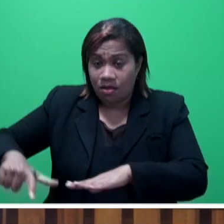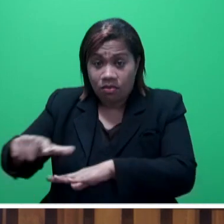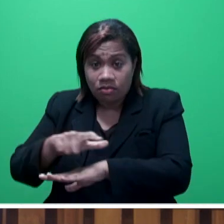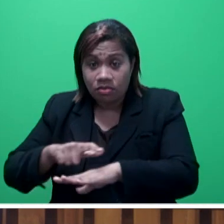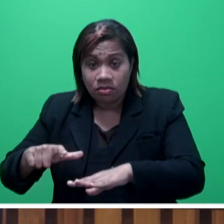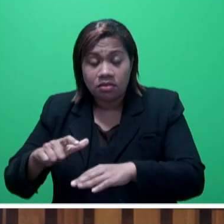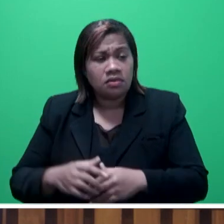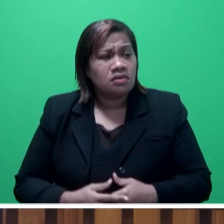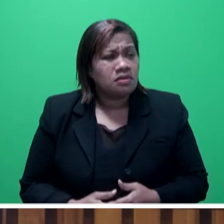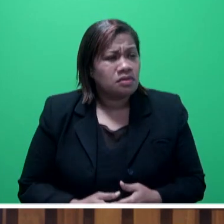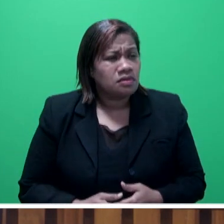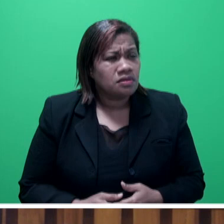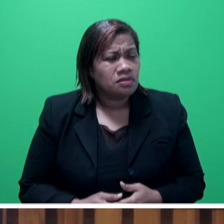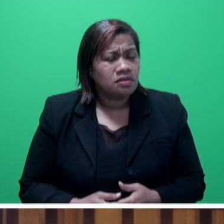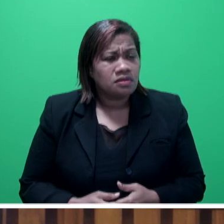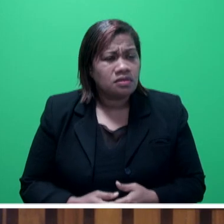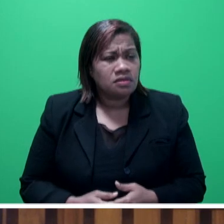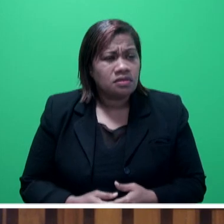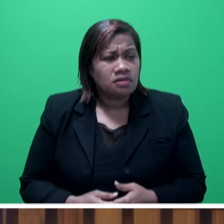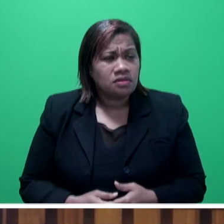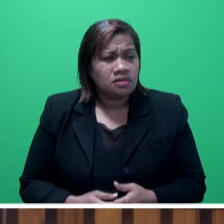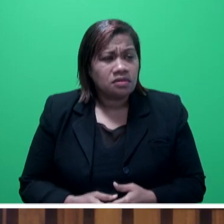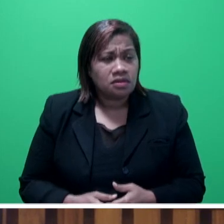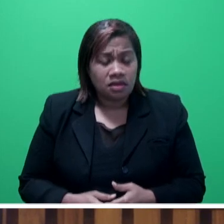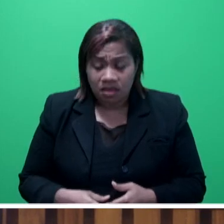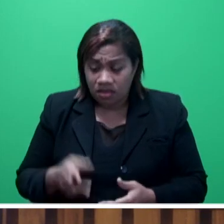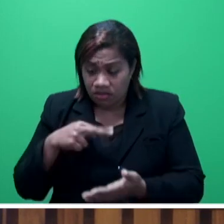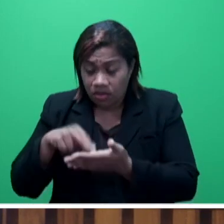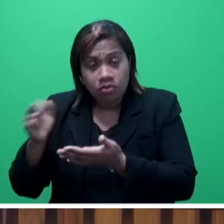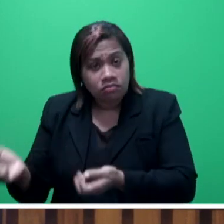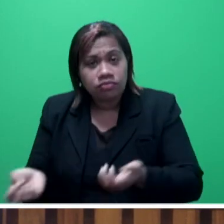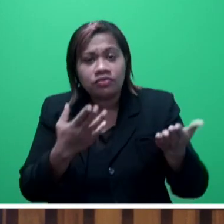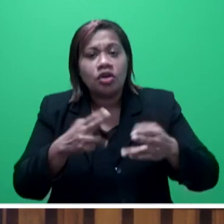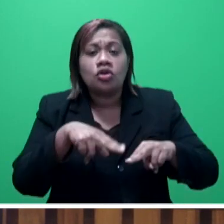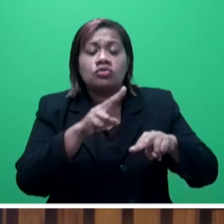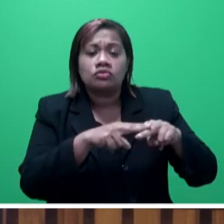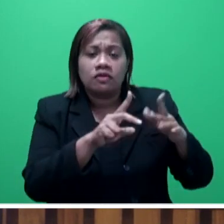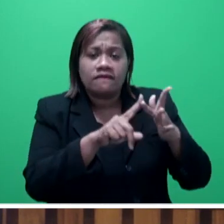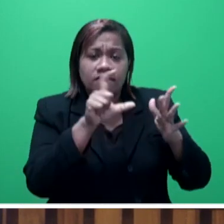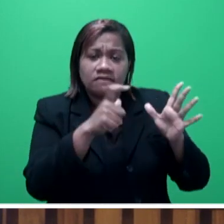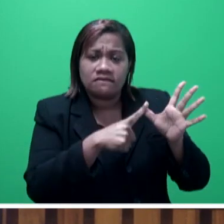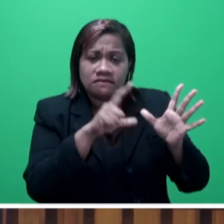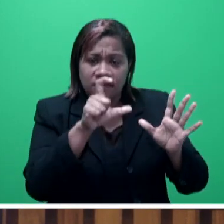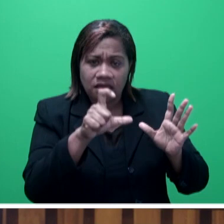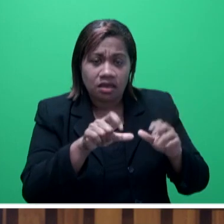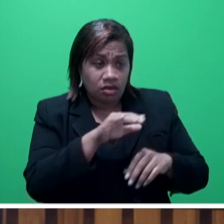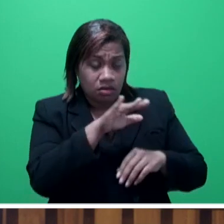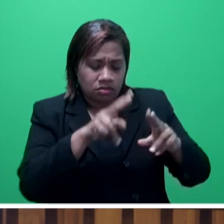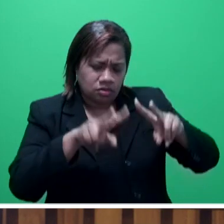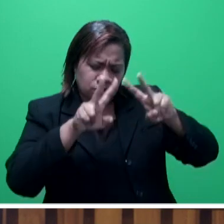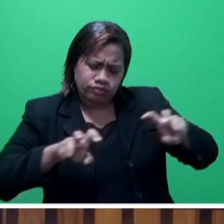former employees have also been submitted to FICAC itself for them to investigate as to how the staff in fact acquired these